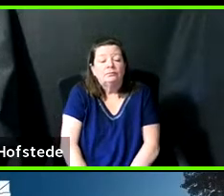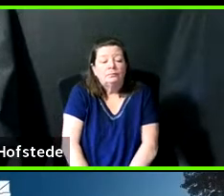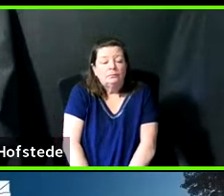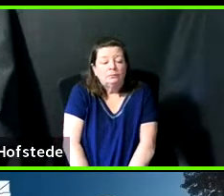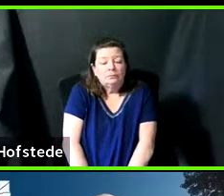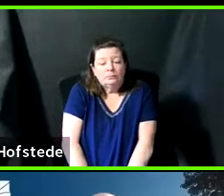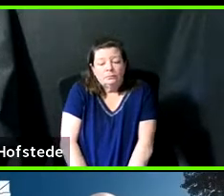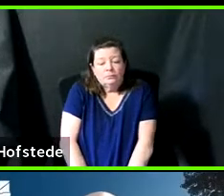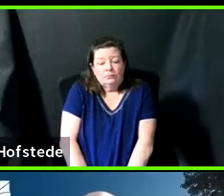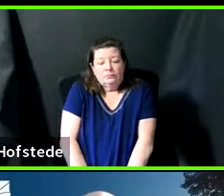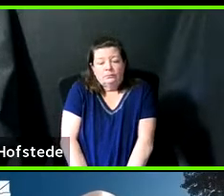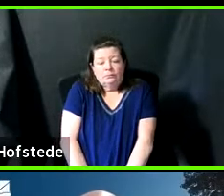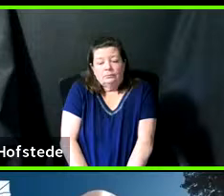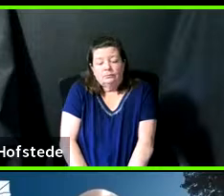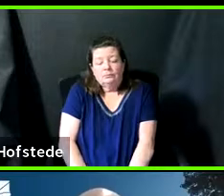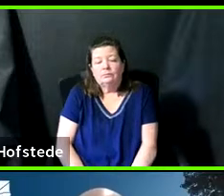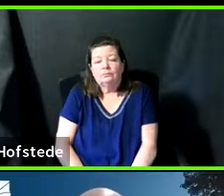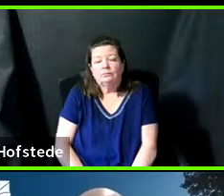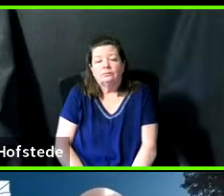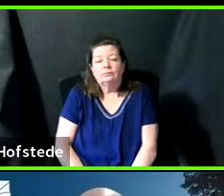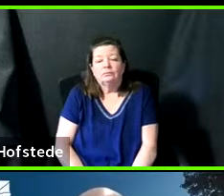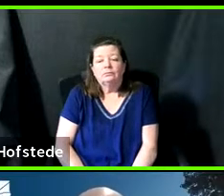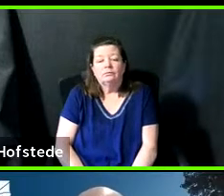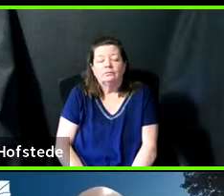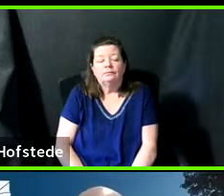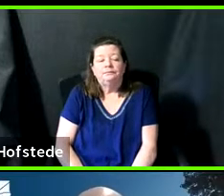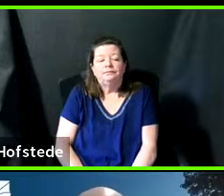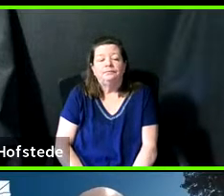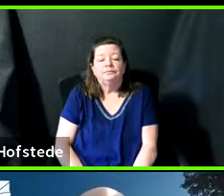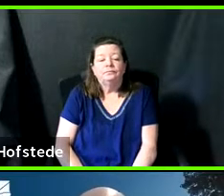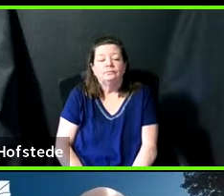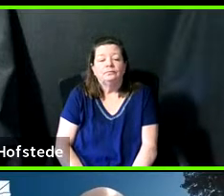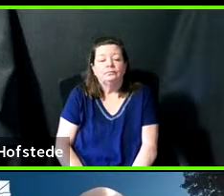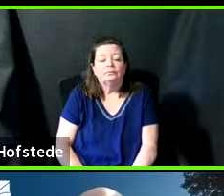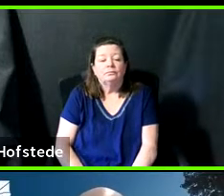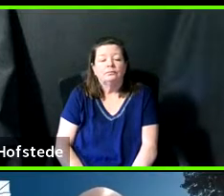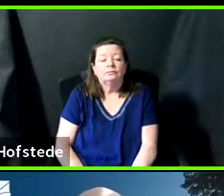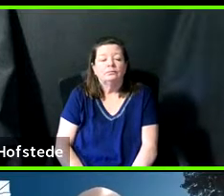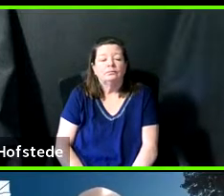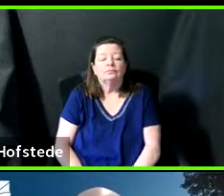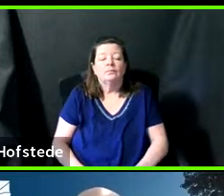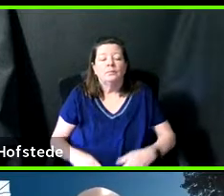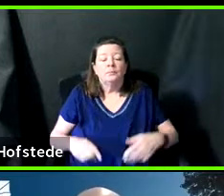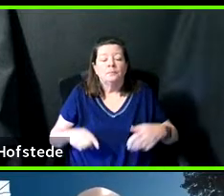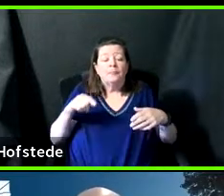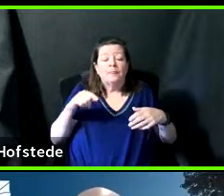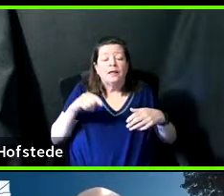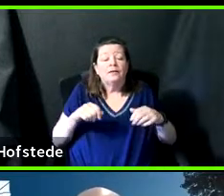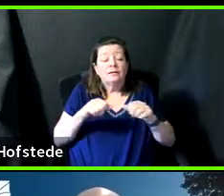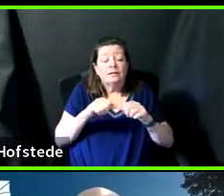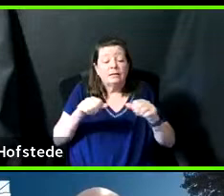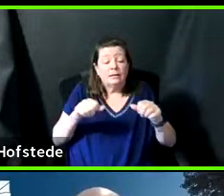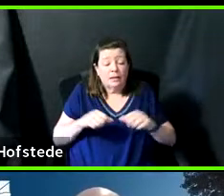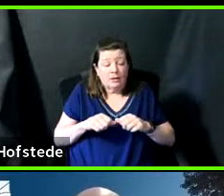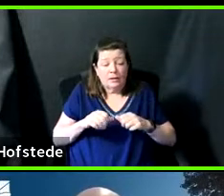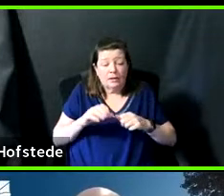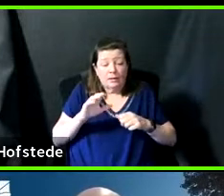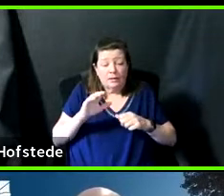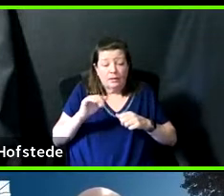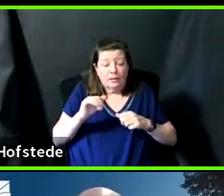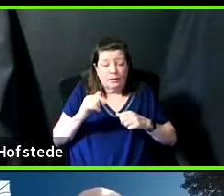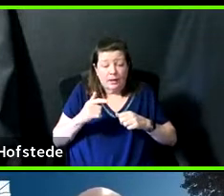And this is an area that we have heard over the last couple of years that I think the CAG has been interested in,